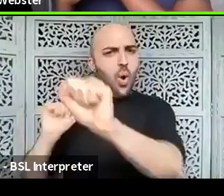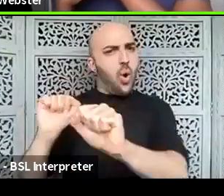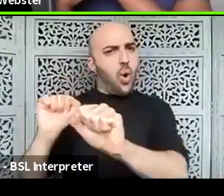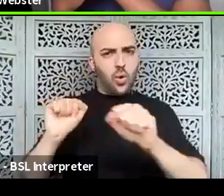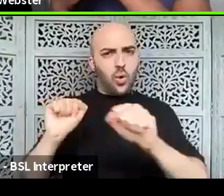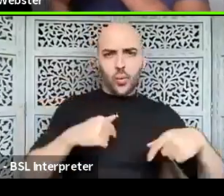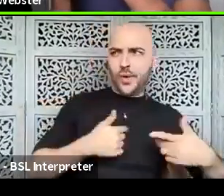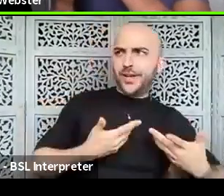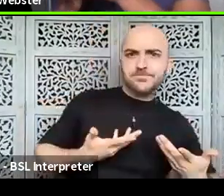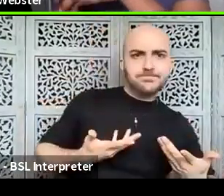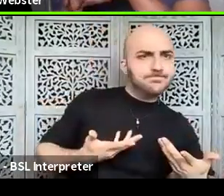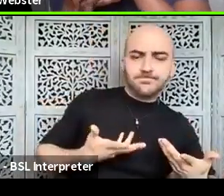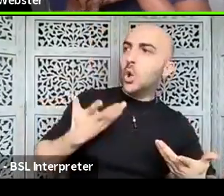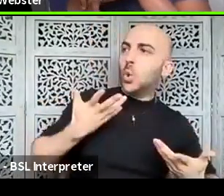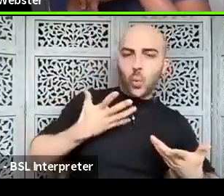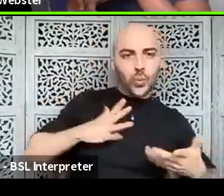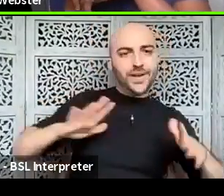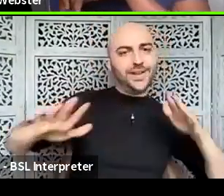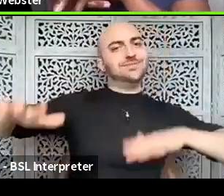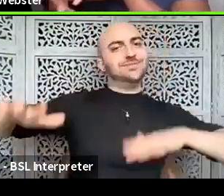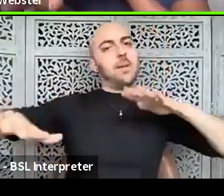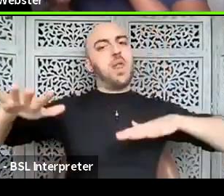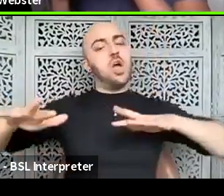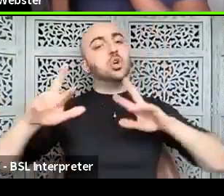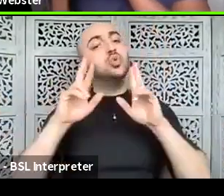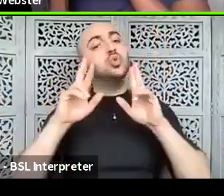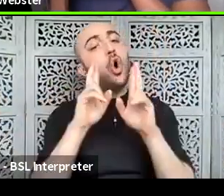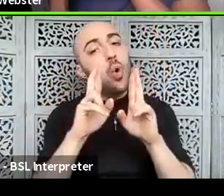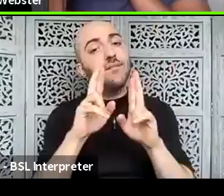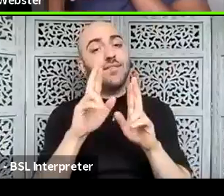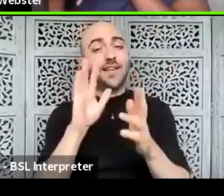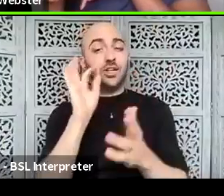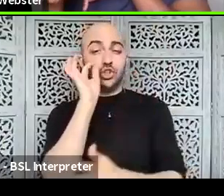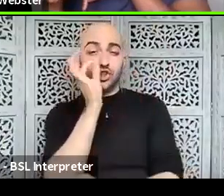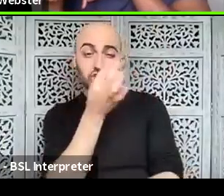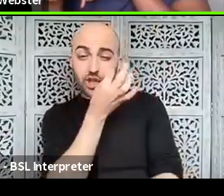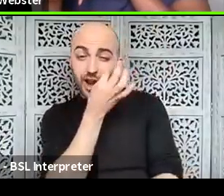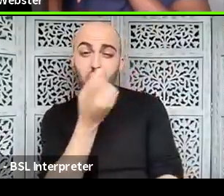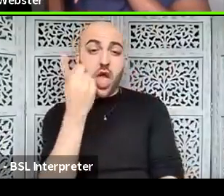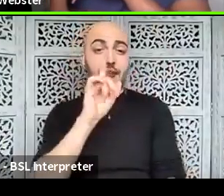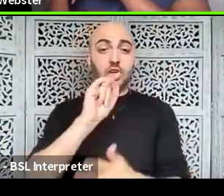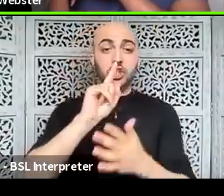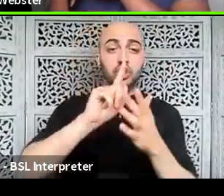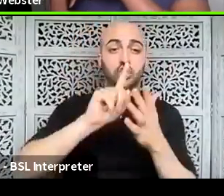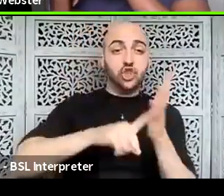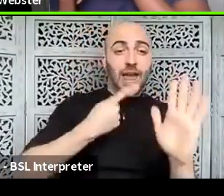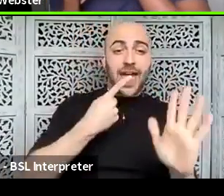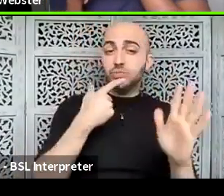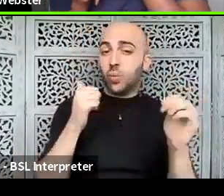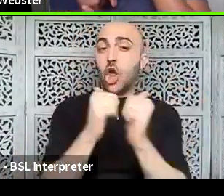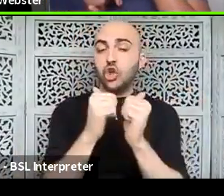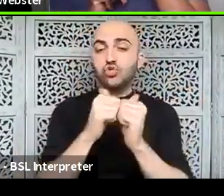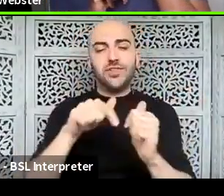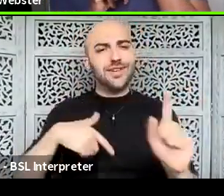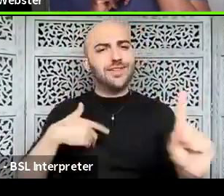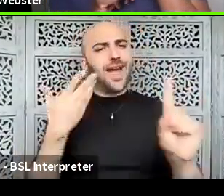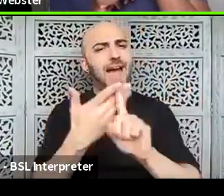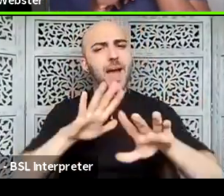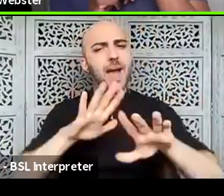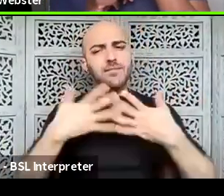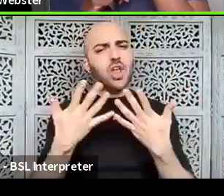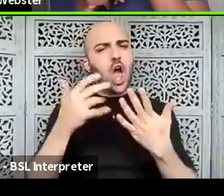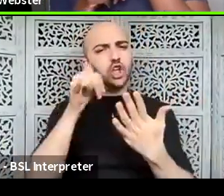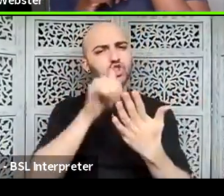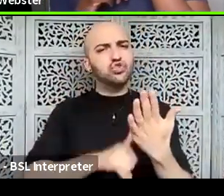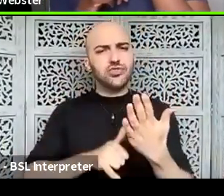and the same, which is why hopefully, and I think James and Caroline will agree, you know, this is the aim of the Unscripted branch of the union